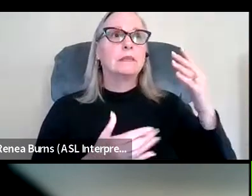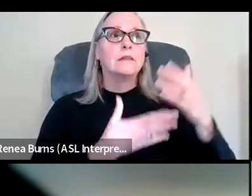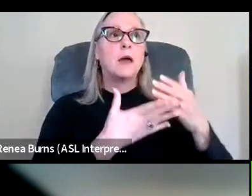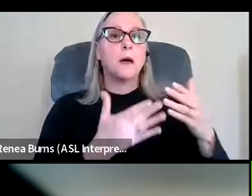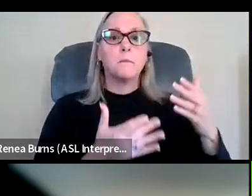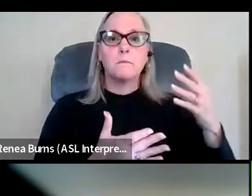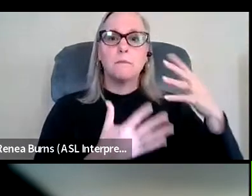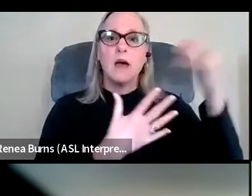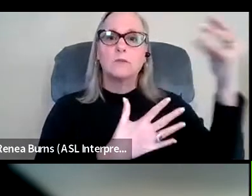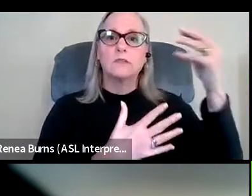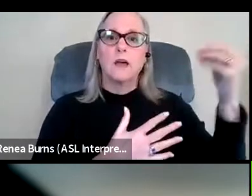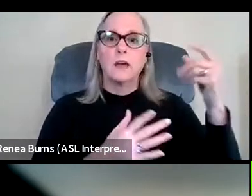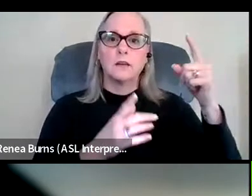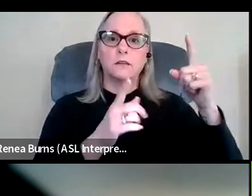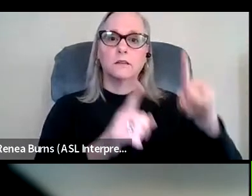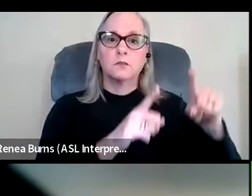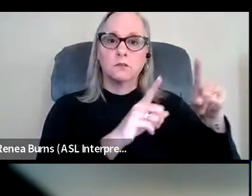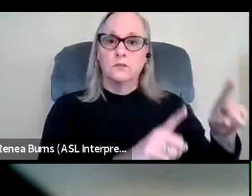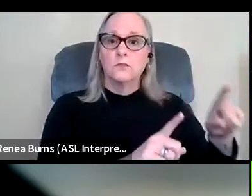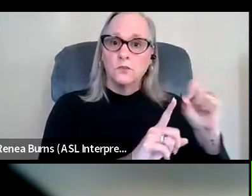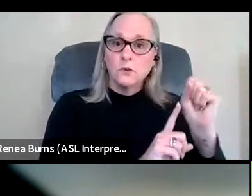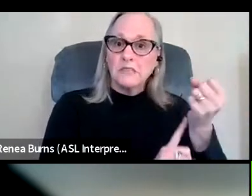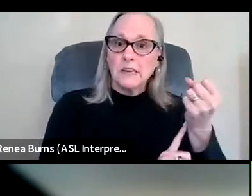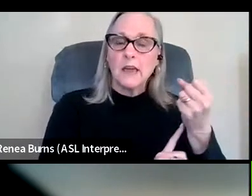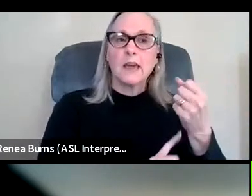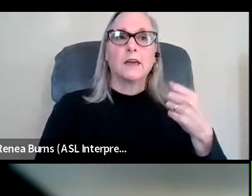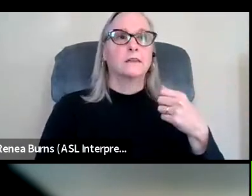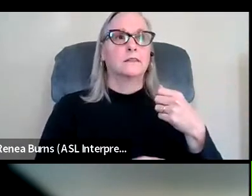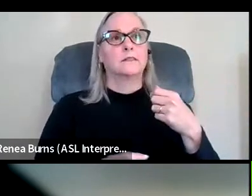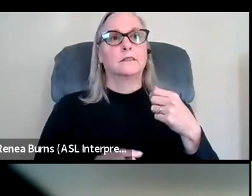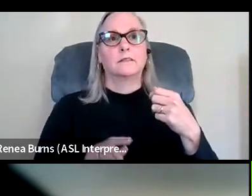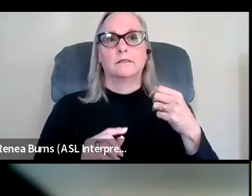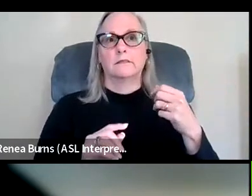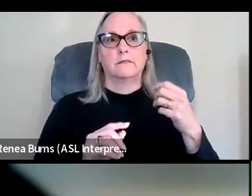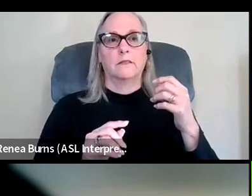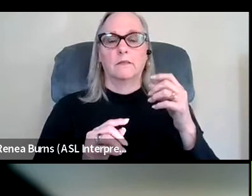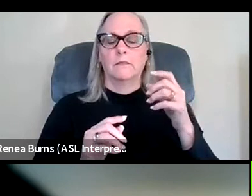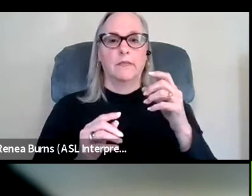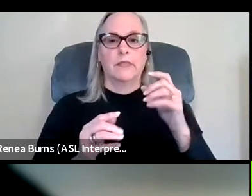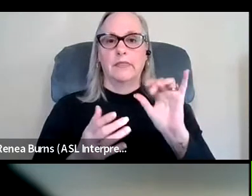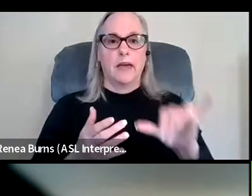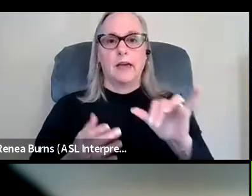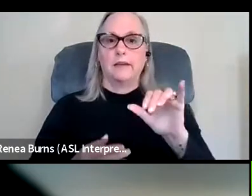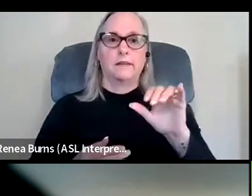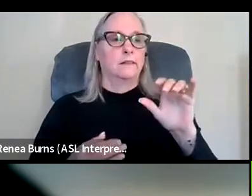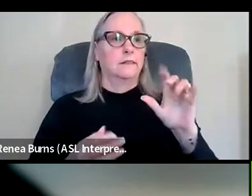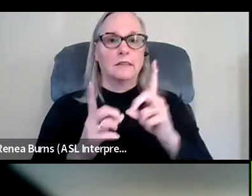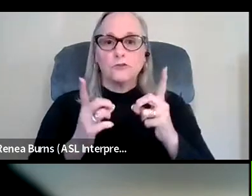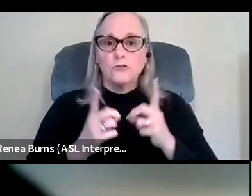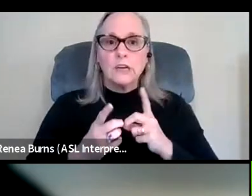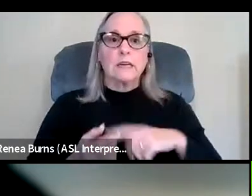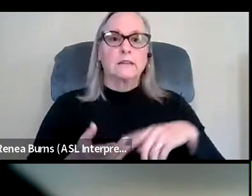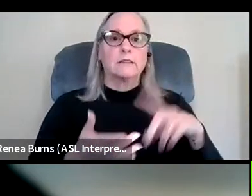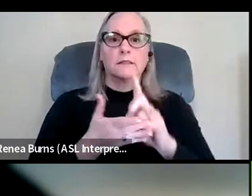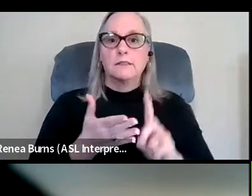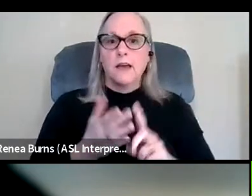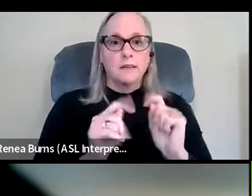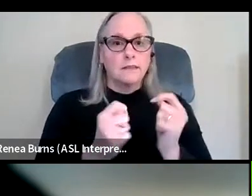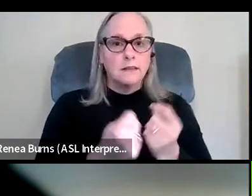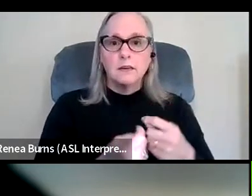extenuating circumstances beyond the district design team and schools control